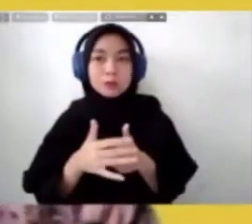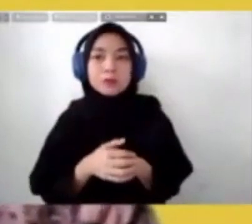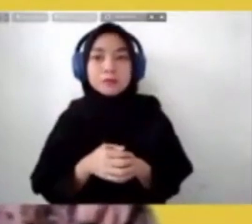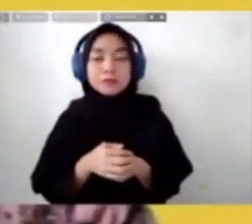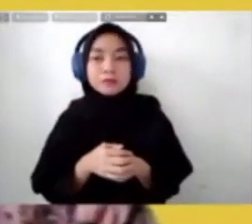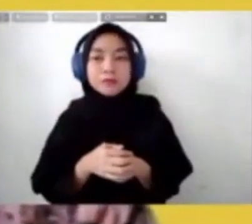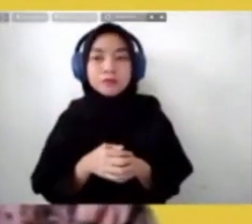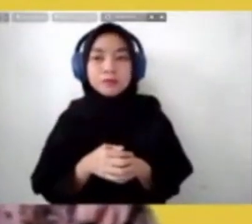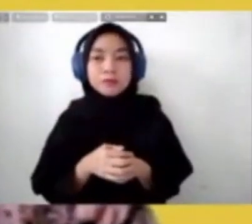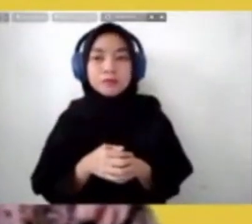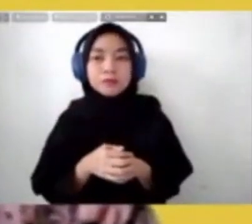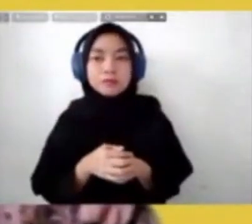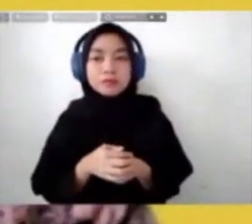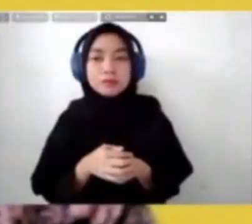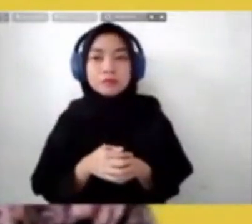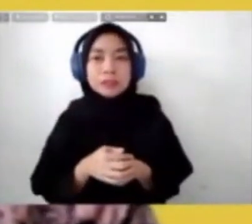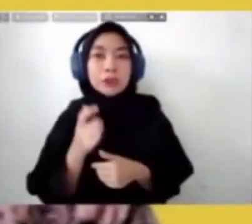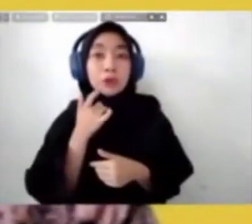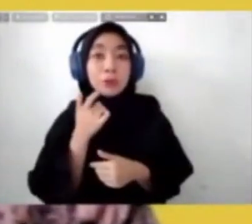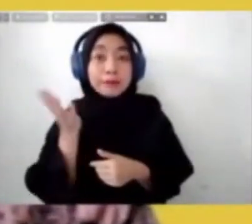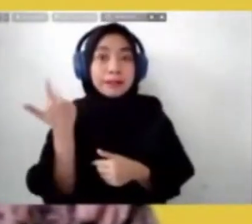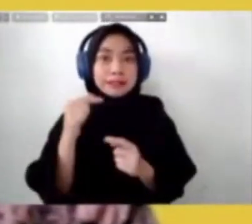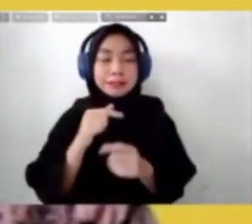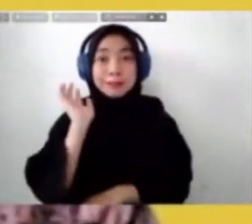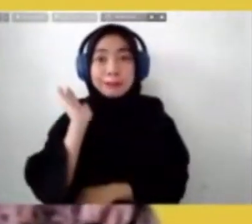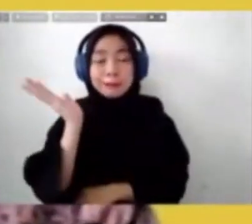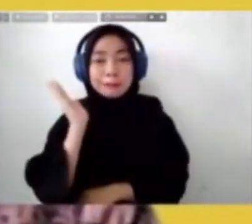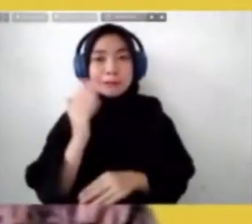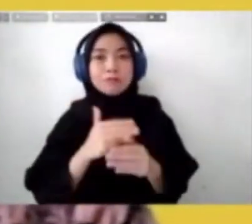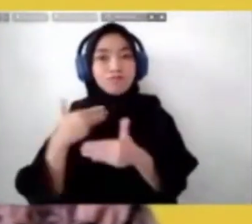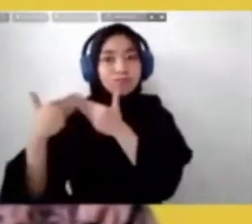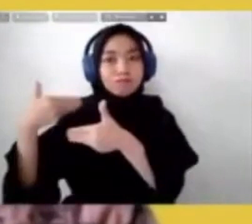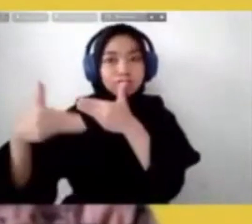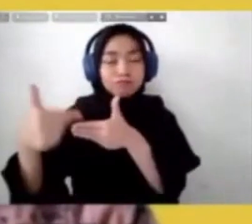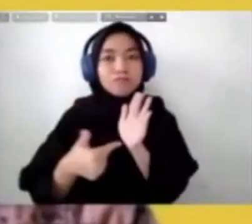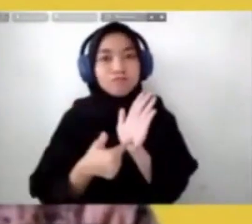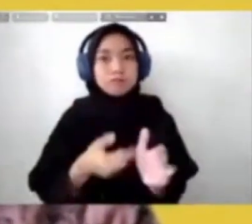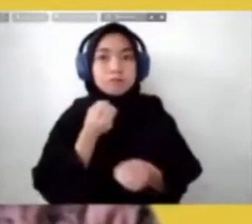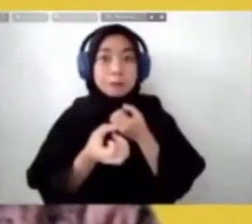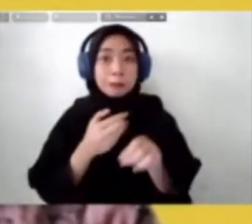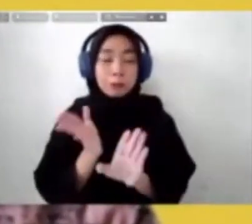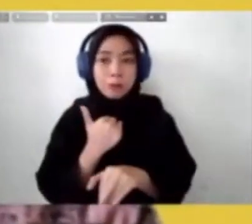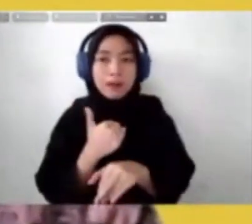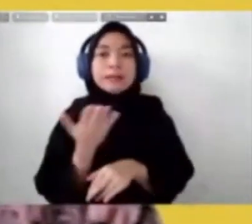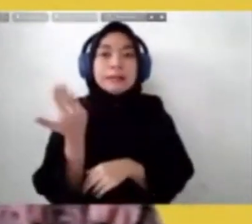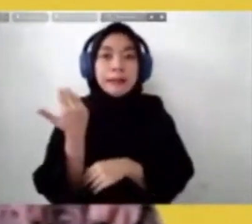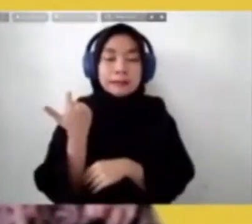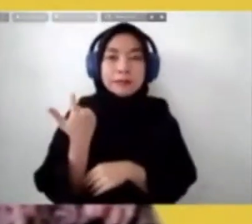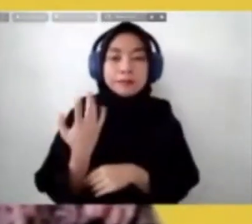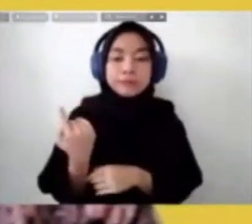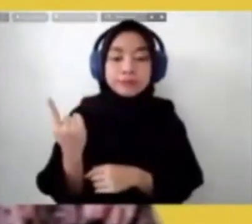review a little bit about what Dr. Zarza has explained. Mostly that she explained the